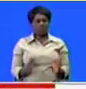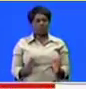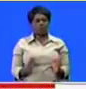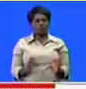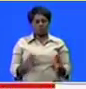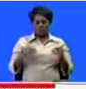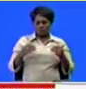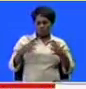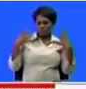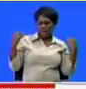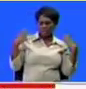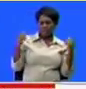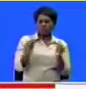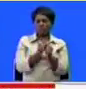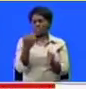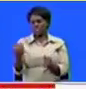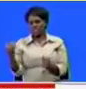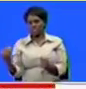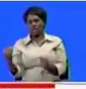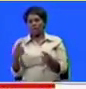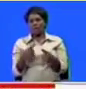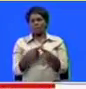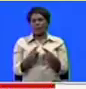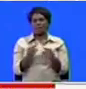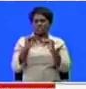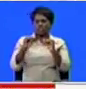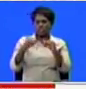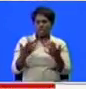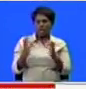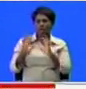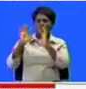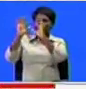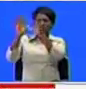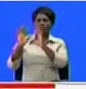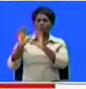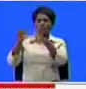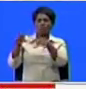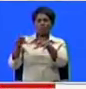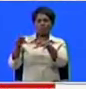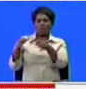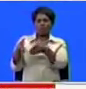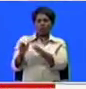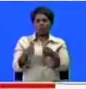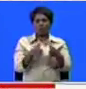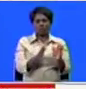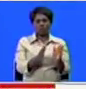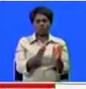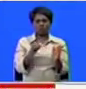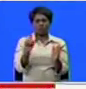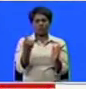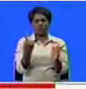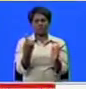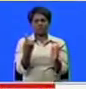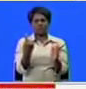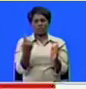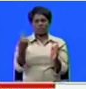kids, taller than everybody else, but teaching them how to play ball. But just the opportunity to have this basketball camp, to